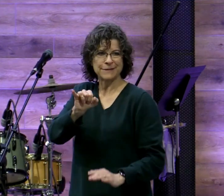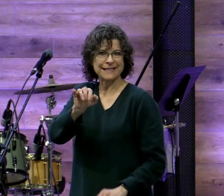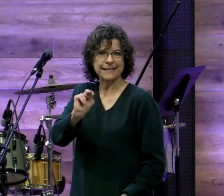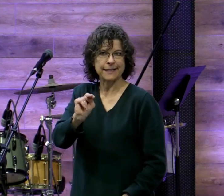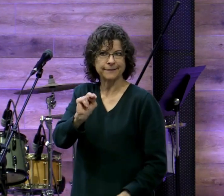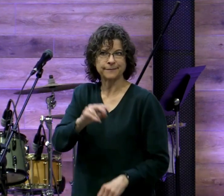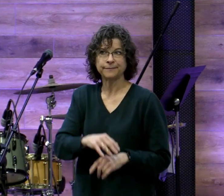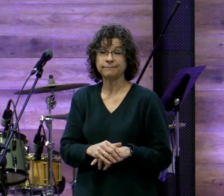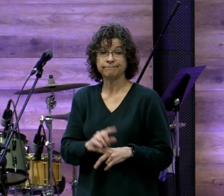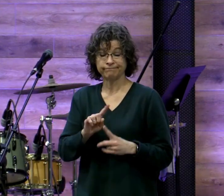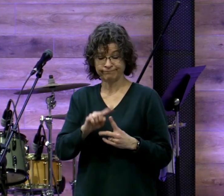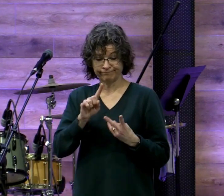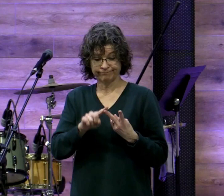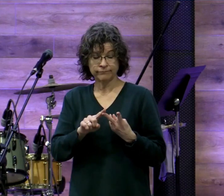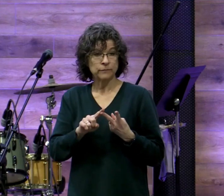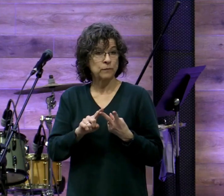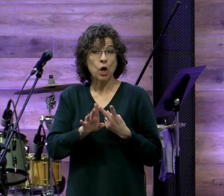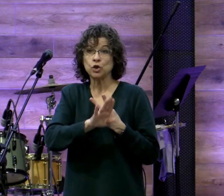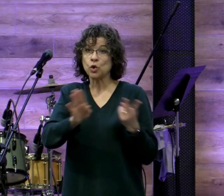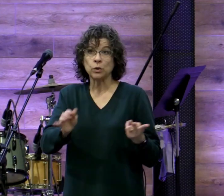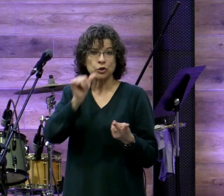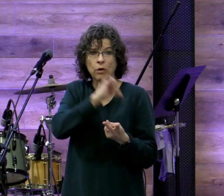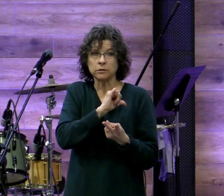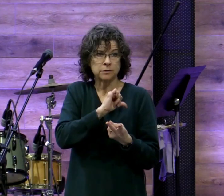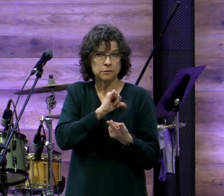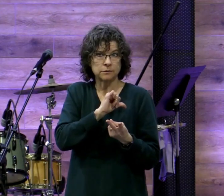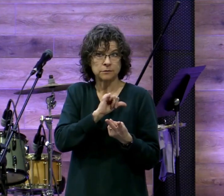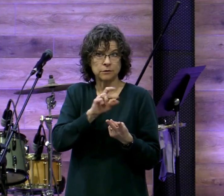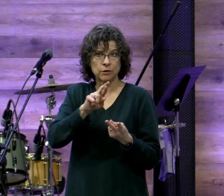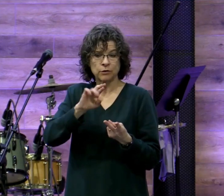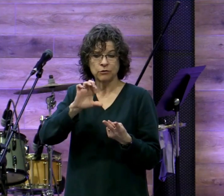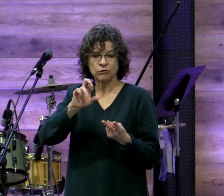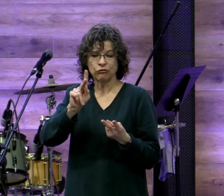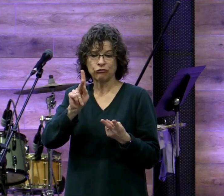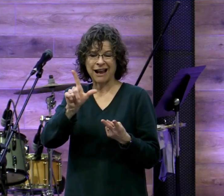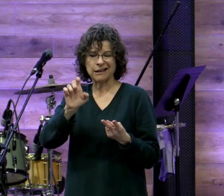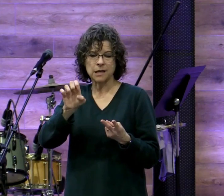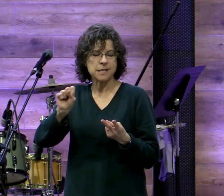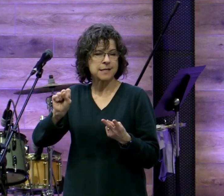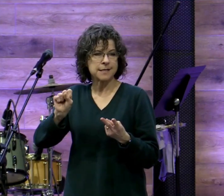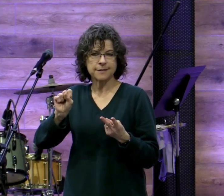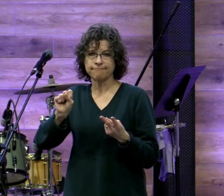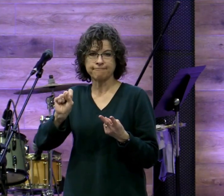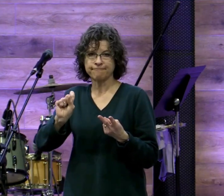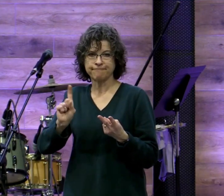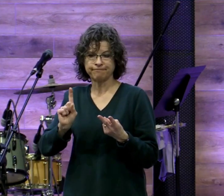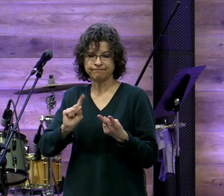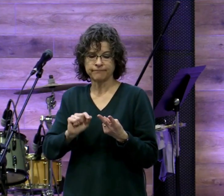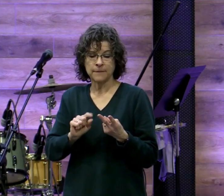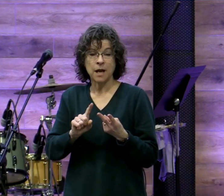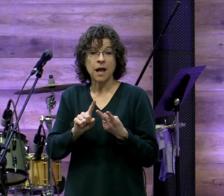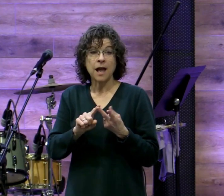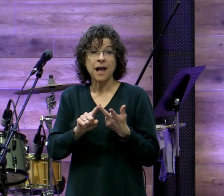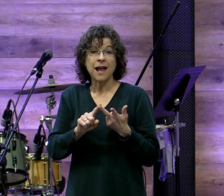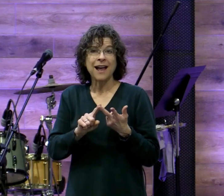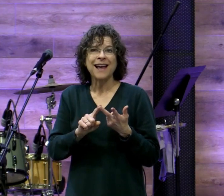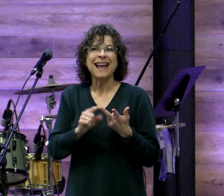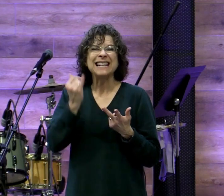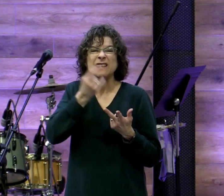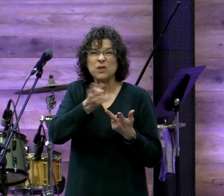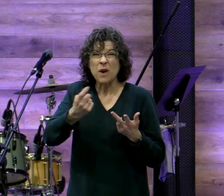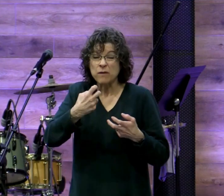get drunk. The Bible is clear on that. But also, don't use alcohol as an attempt to deal with something